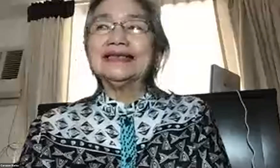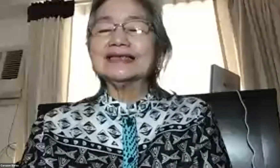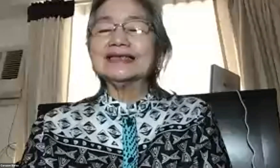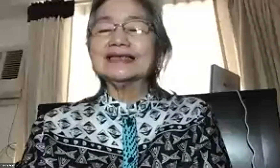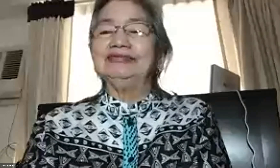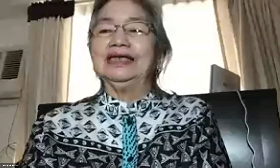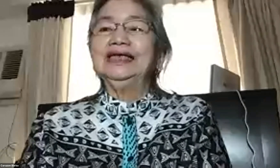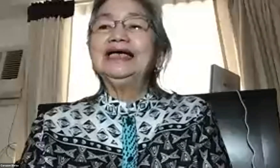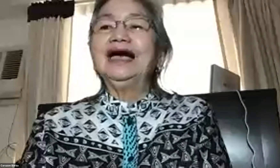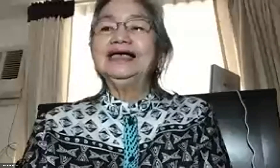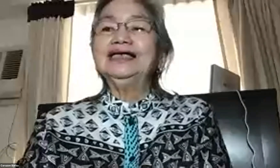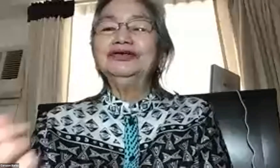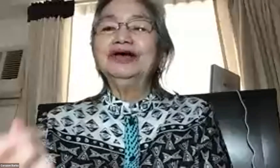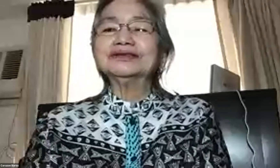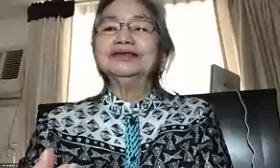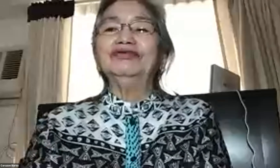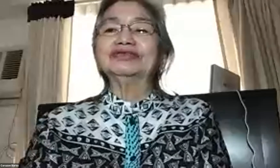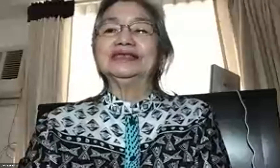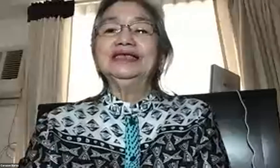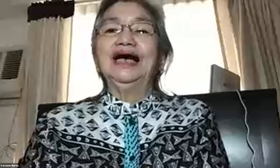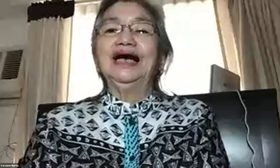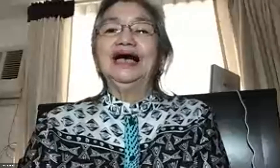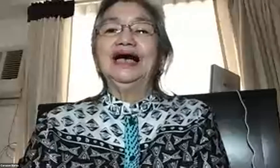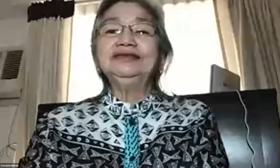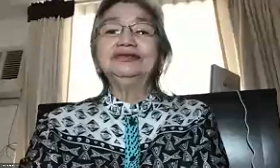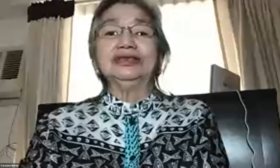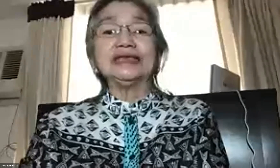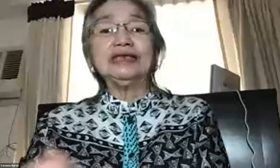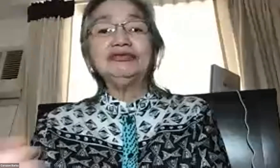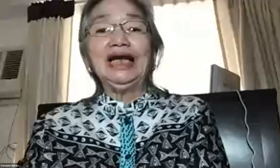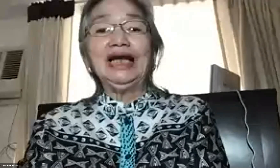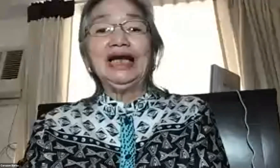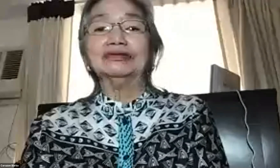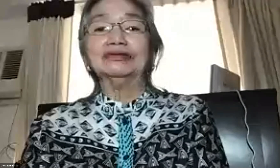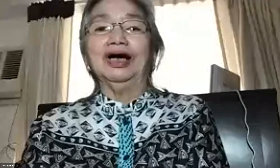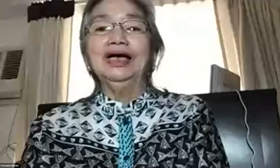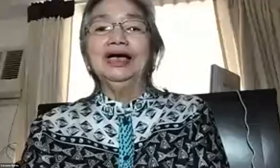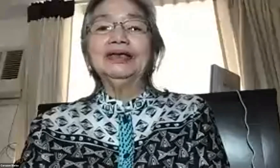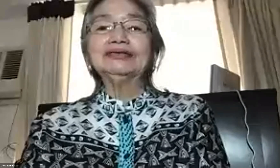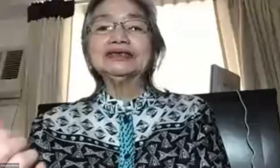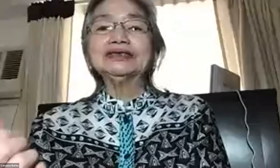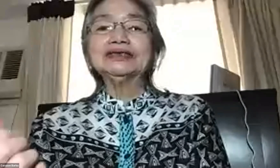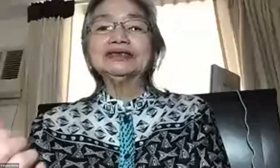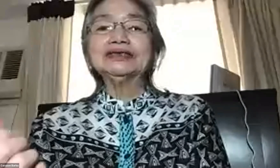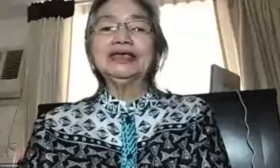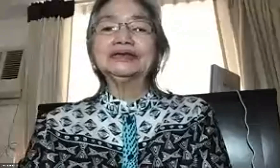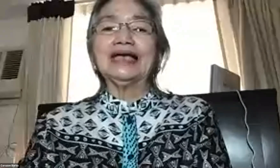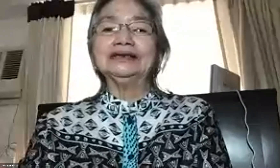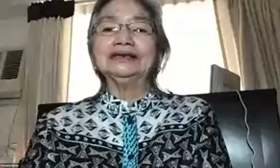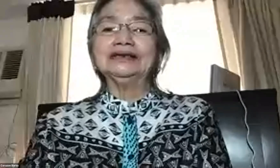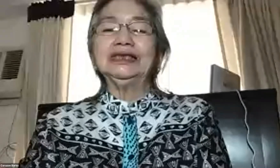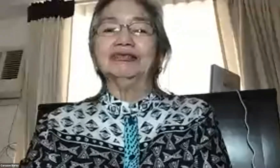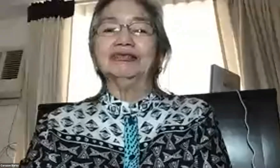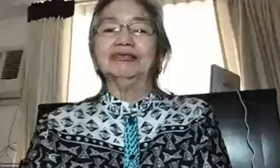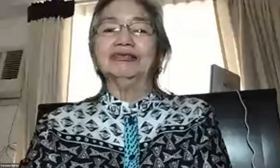not necessary na yung action officer ay nutritionist. It will help siguro. Pero siguro ang